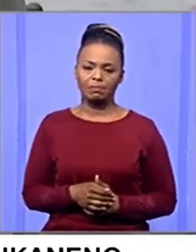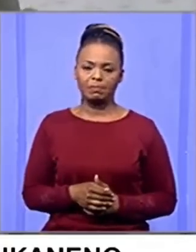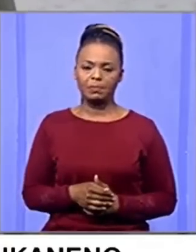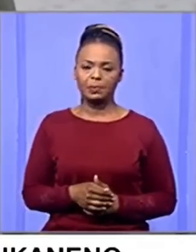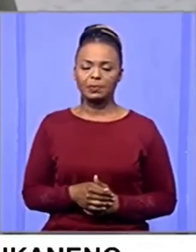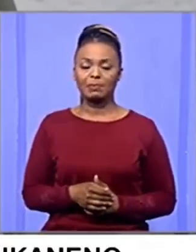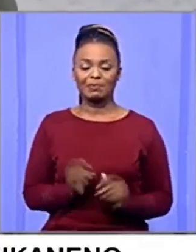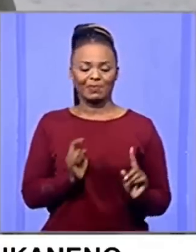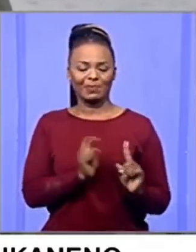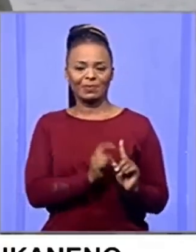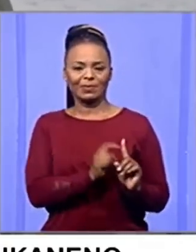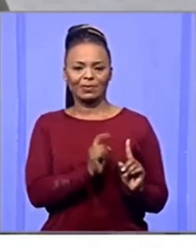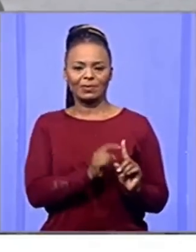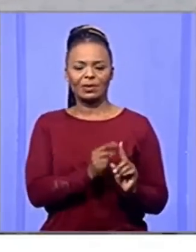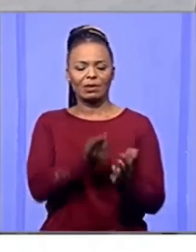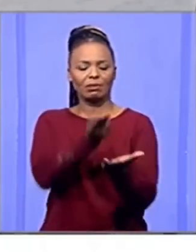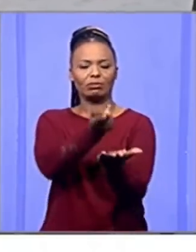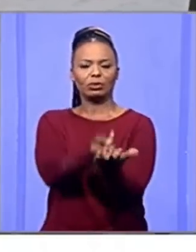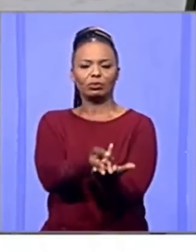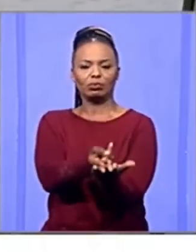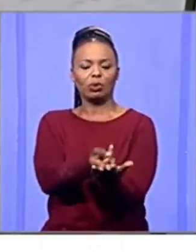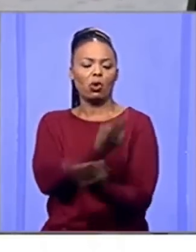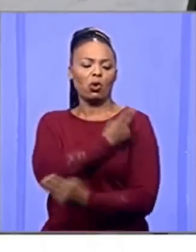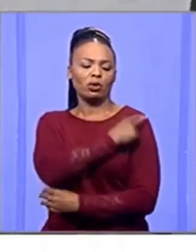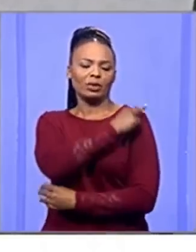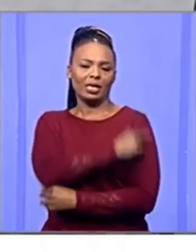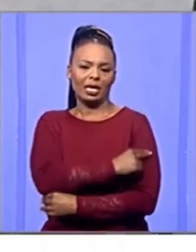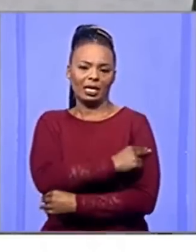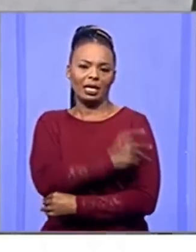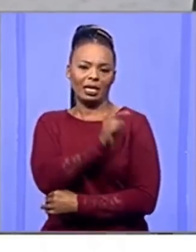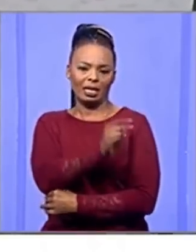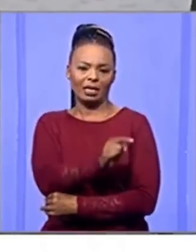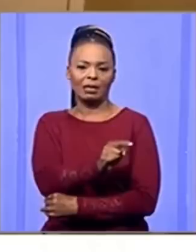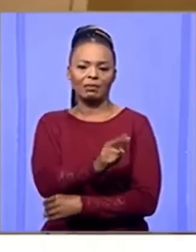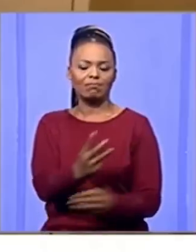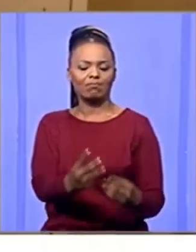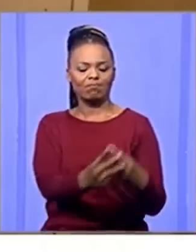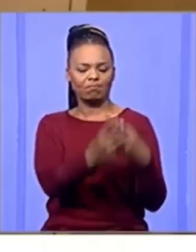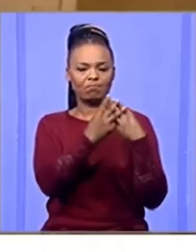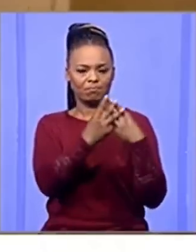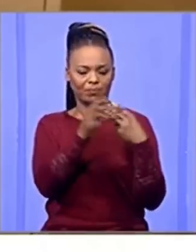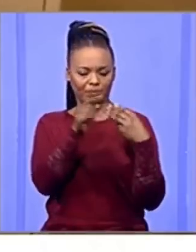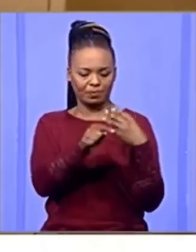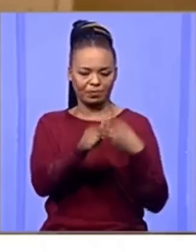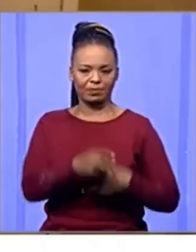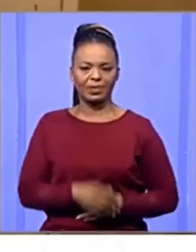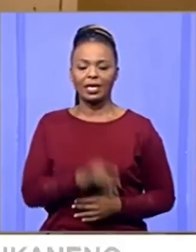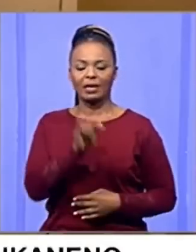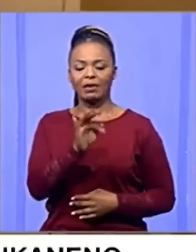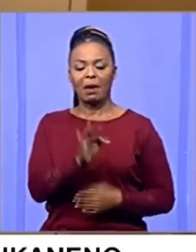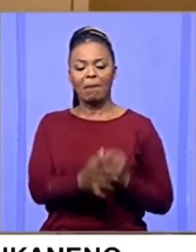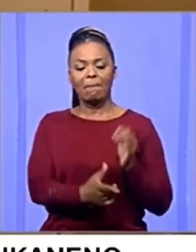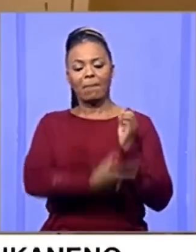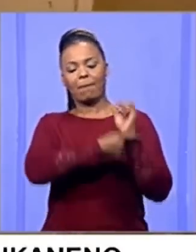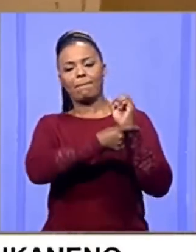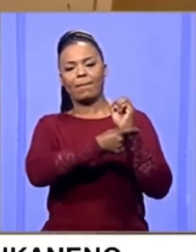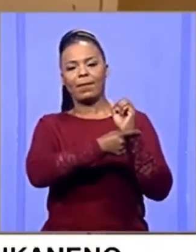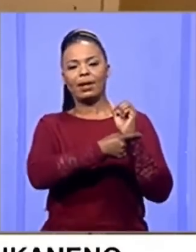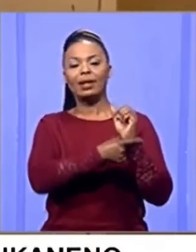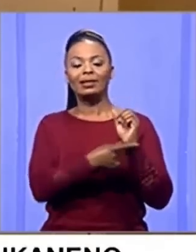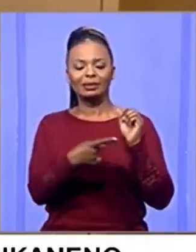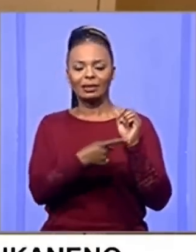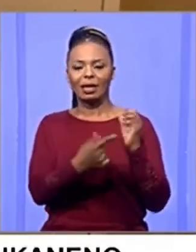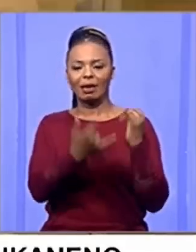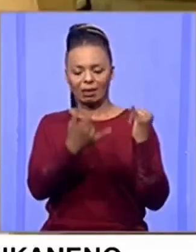Magudumana o tswaletswe mo bookelong jono ke gone ko badiredi ba tlhokomelang magolego gone mme ba tlhomamisa gore batlodi ba molao